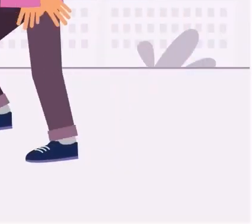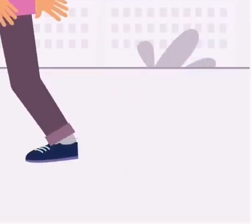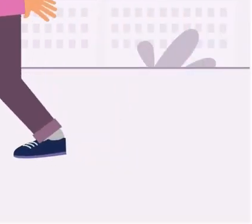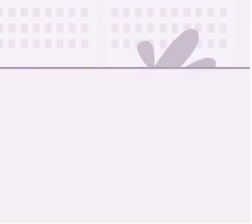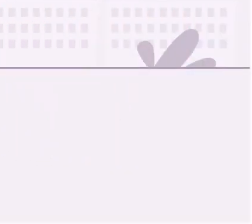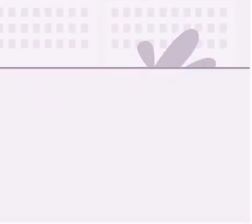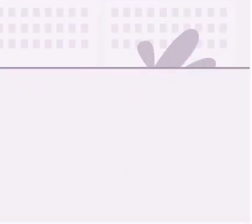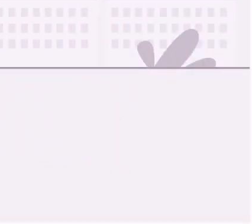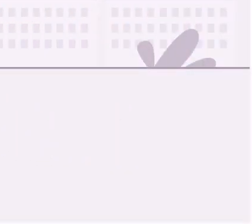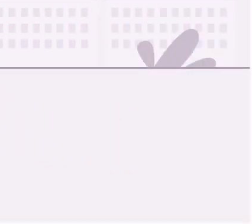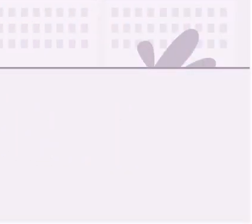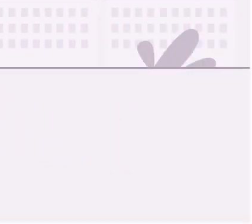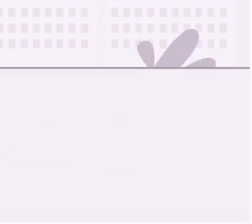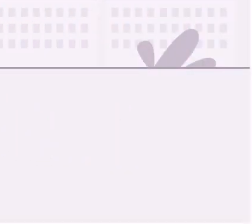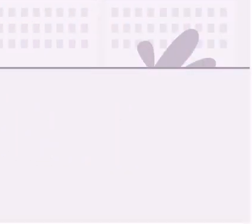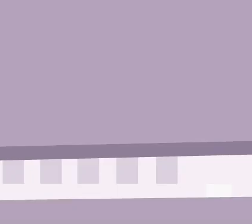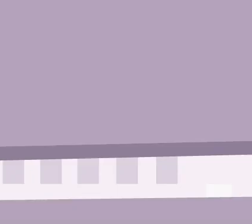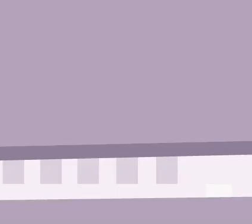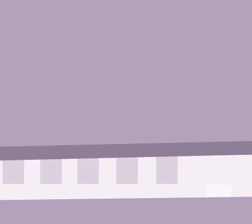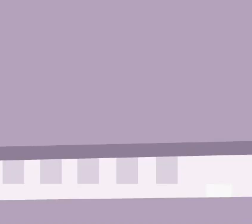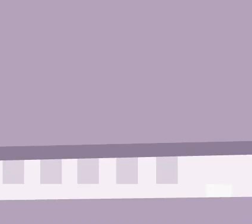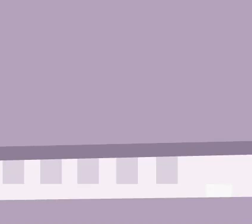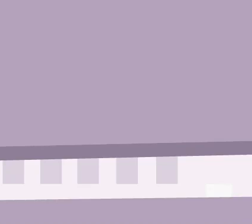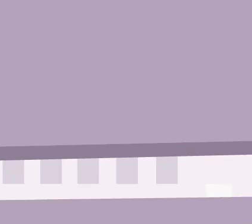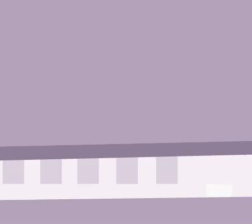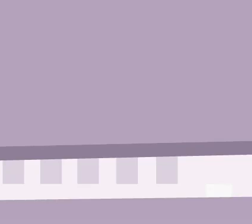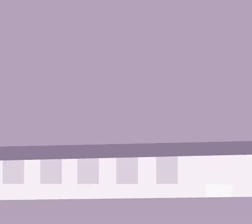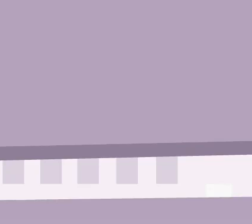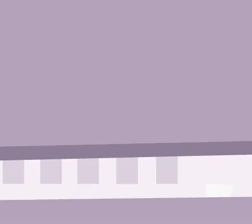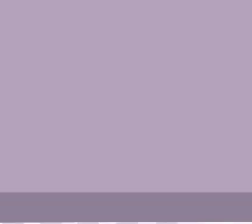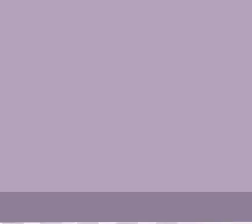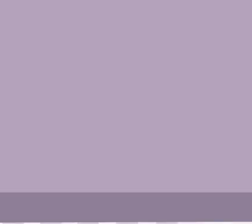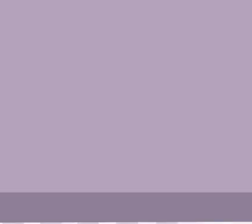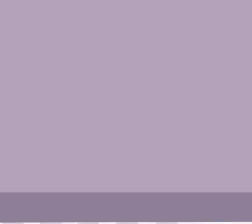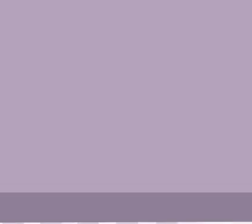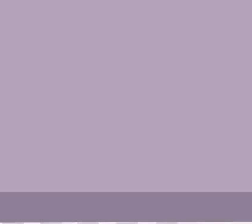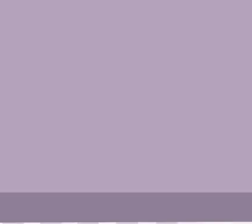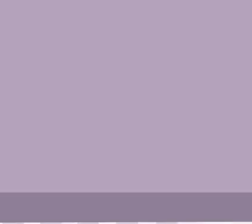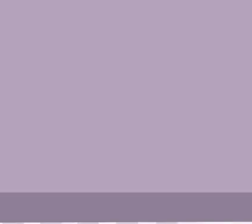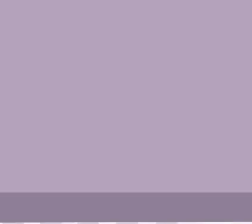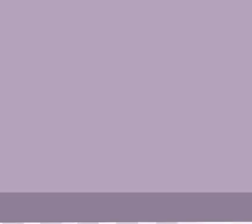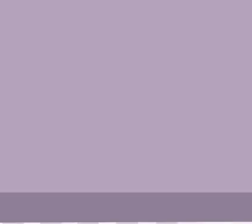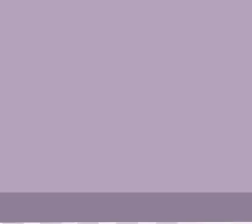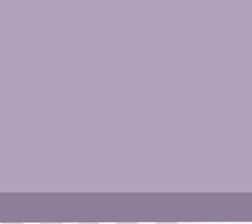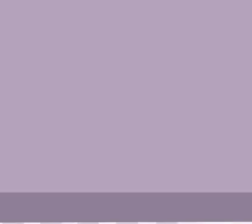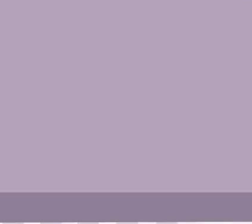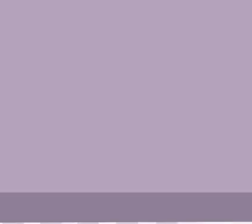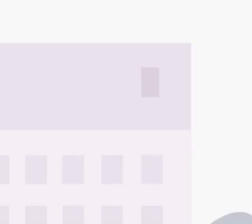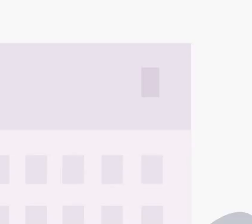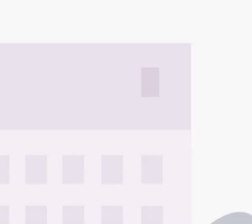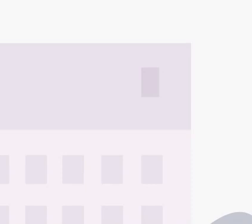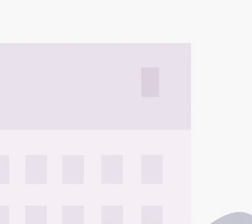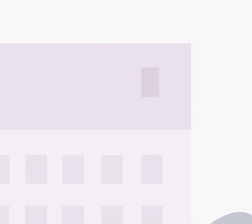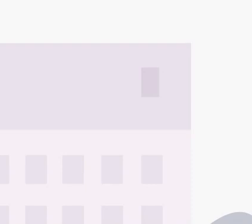Hi Sonia. Hi Tiffany. What are you reading? I'm reading about the Child Care and Protection Act in this pamphlet I got from